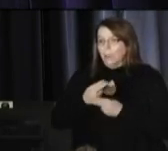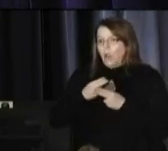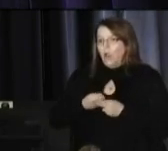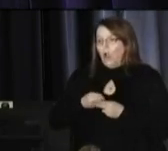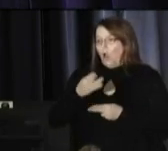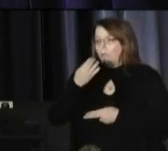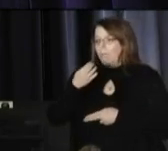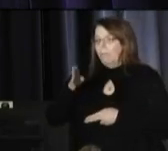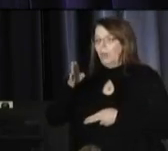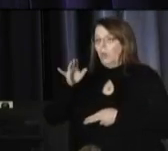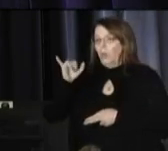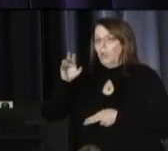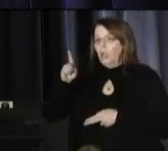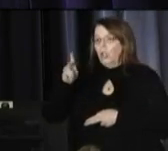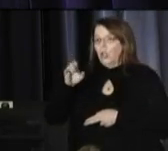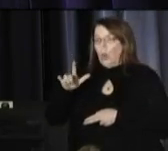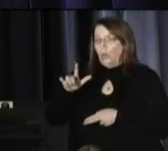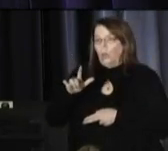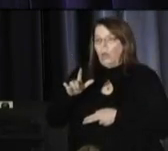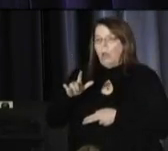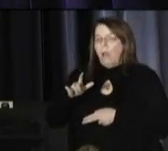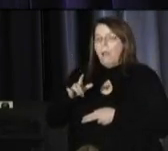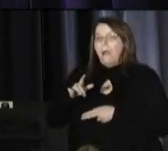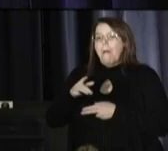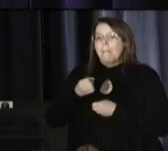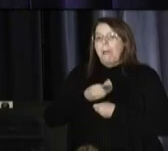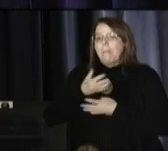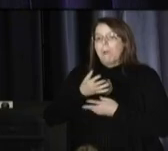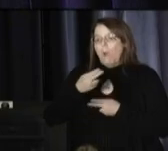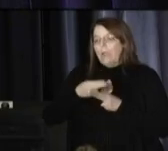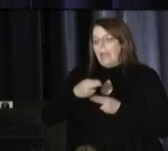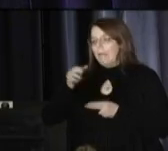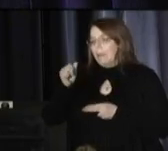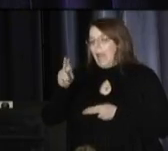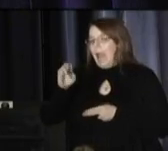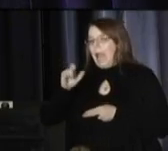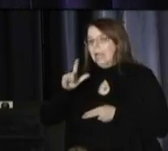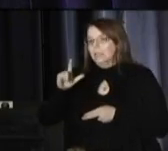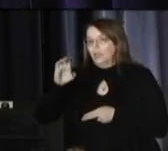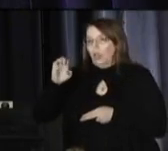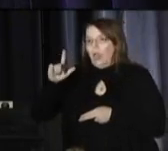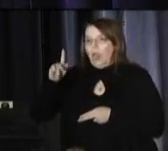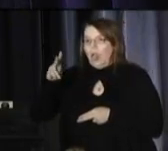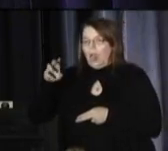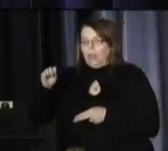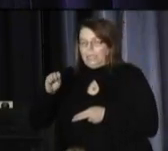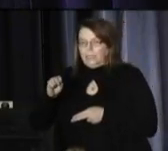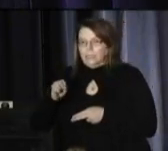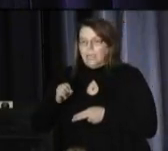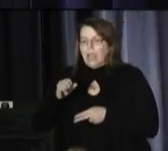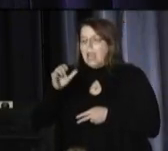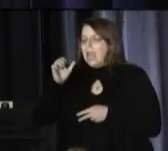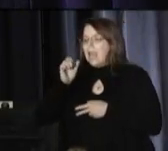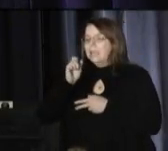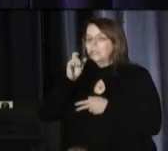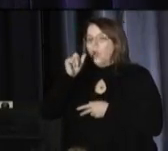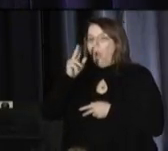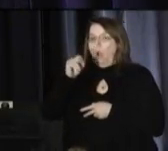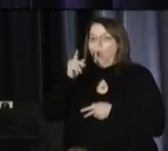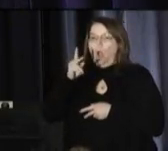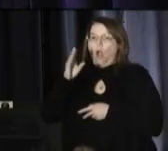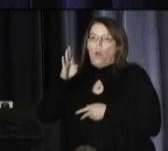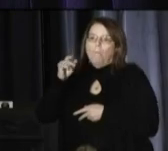Yodel by a poet named Ansel Elkins, and the poem is Autobiography of Eve. And this is